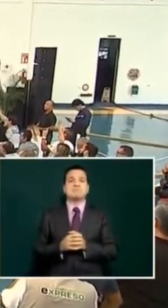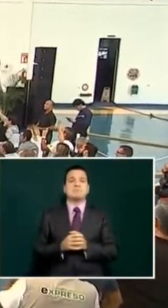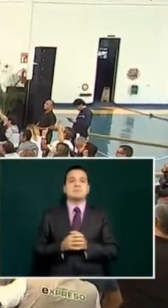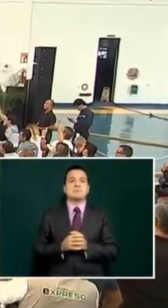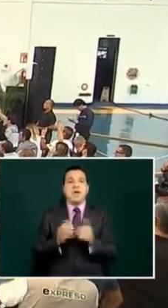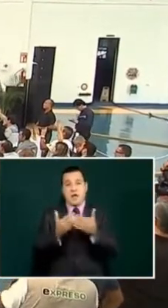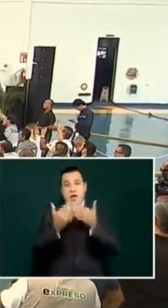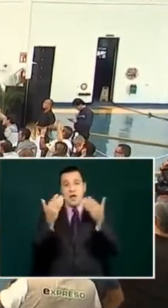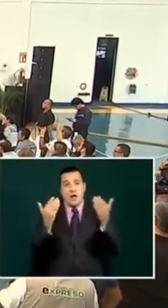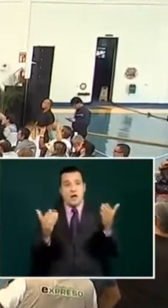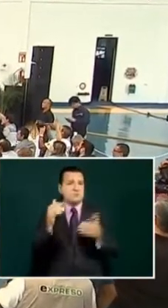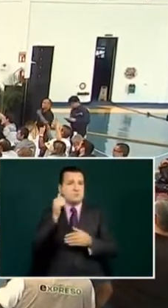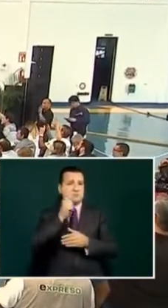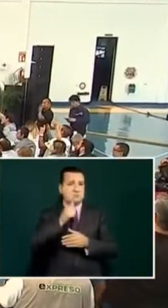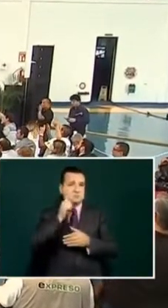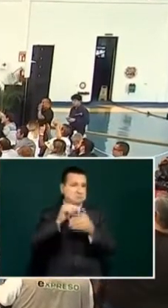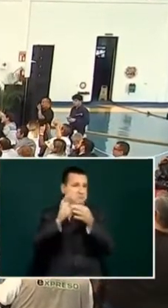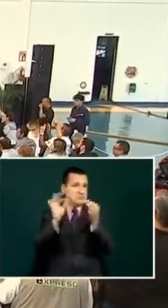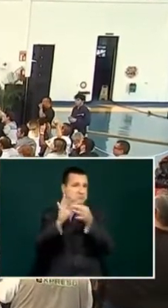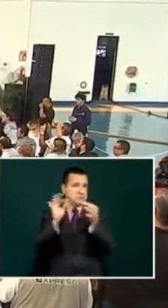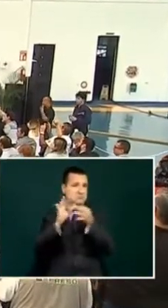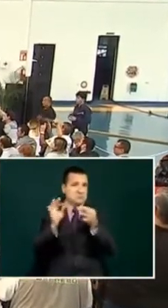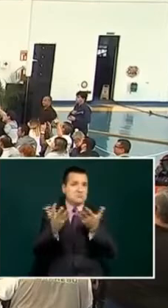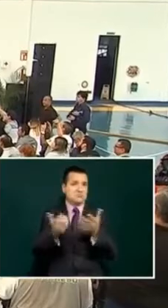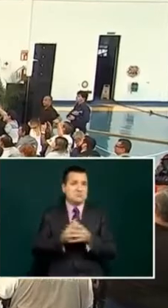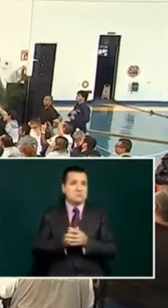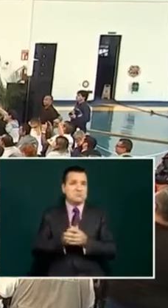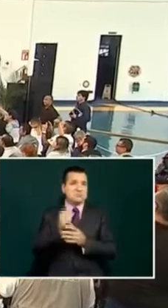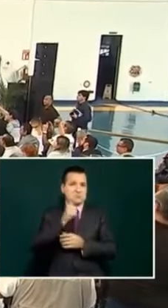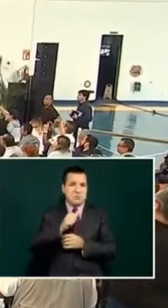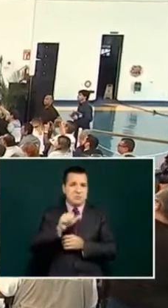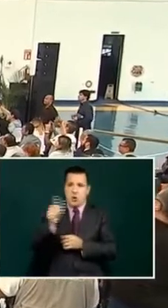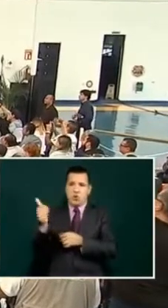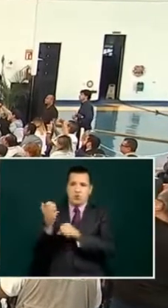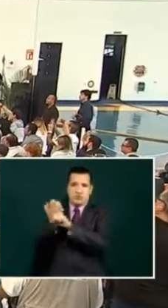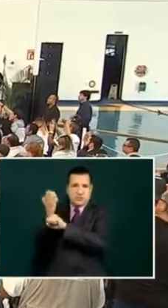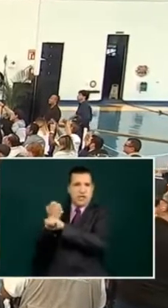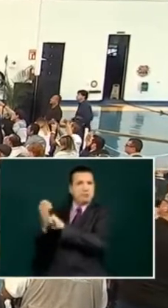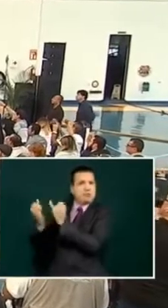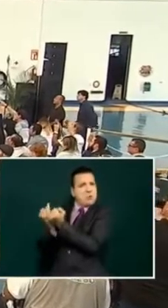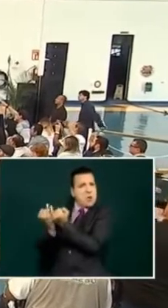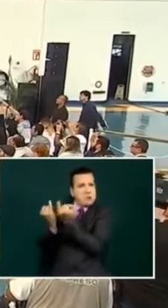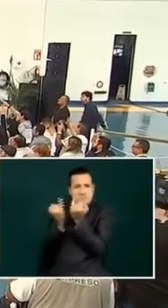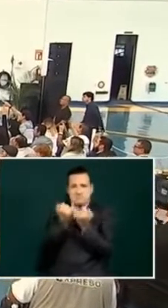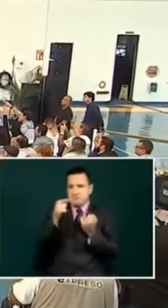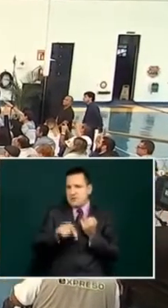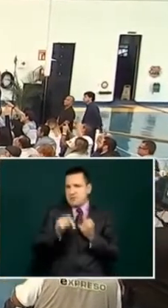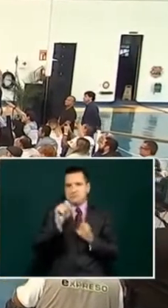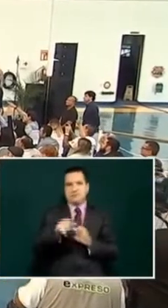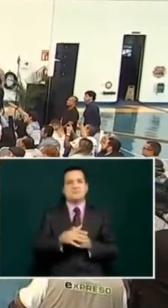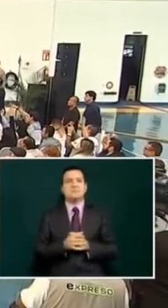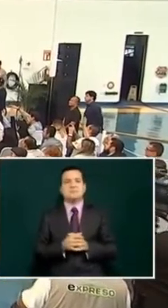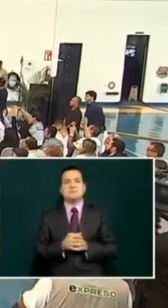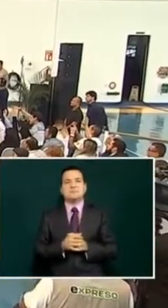and we're gonna do it as as usual the way we do it in other states